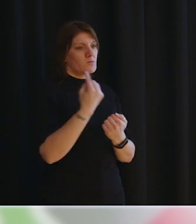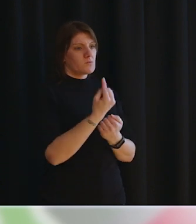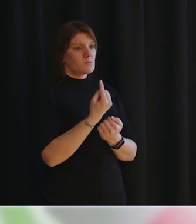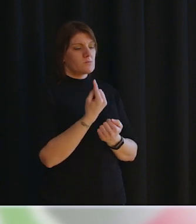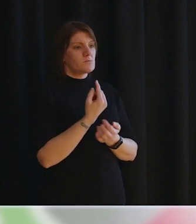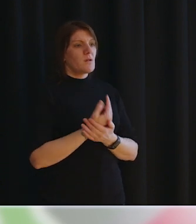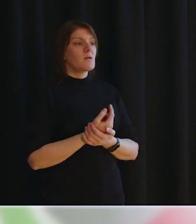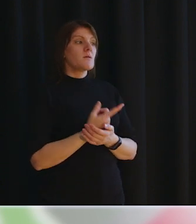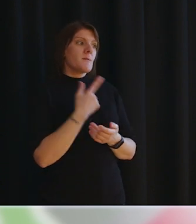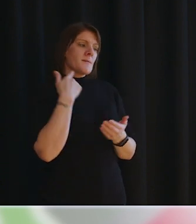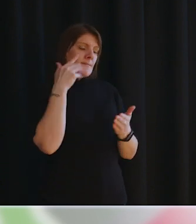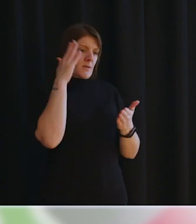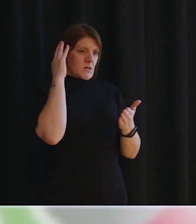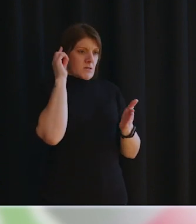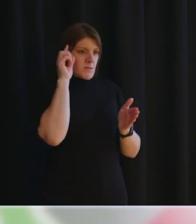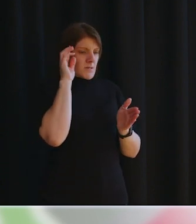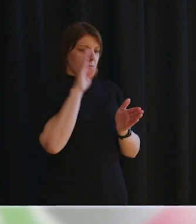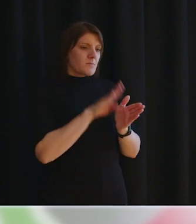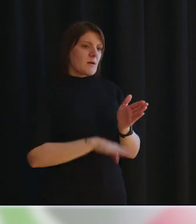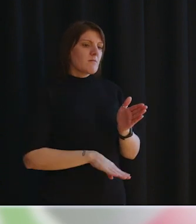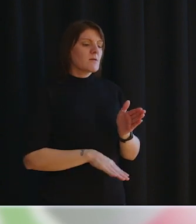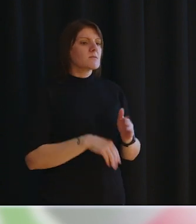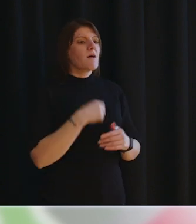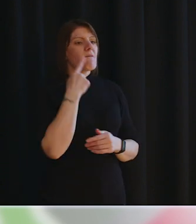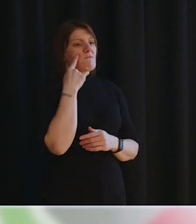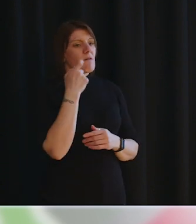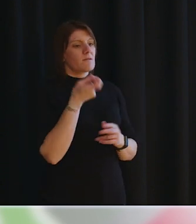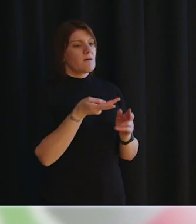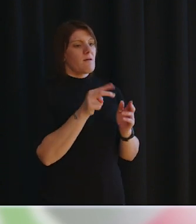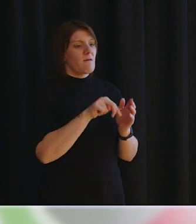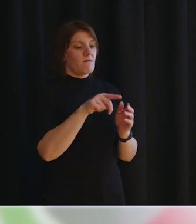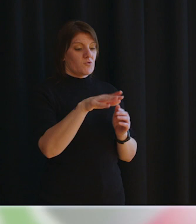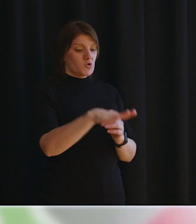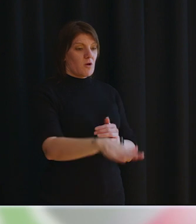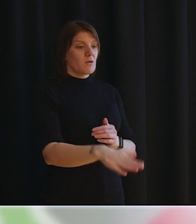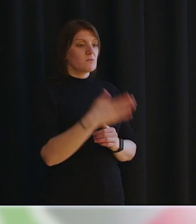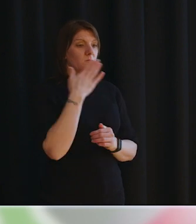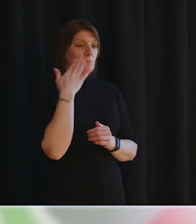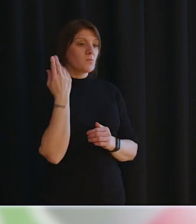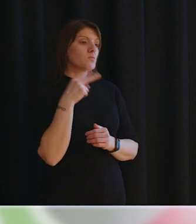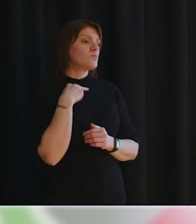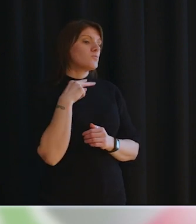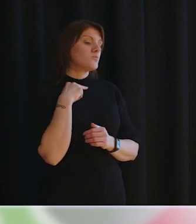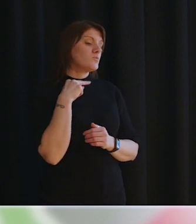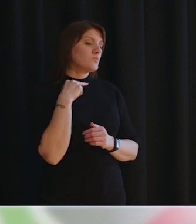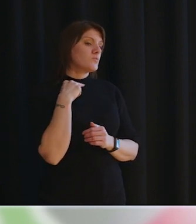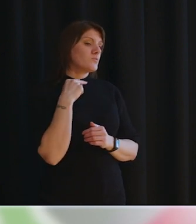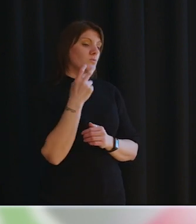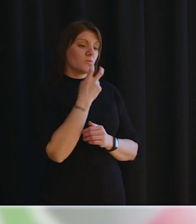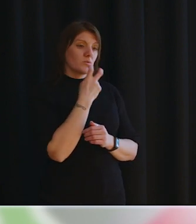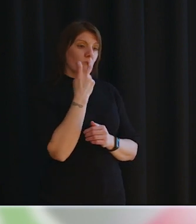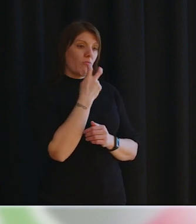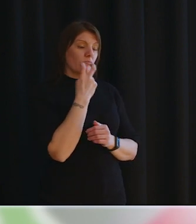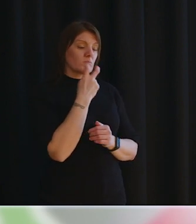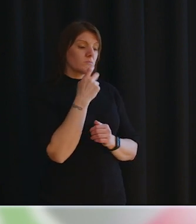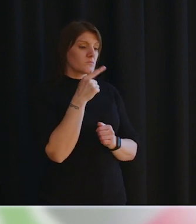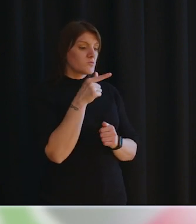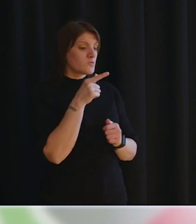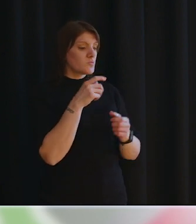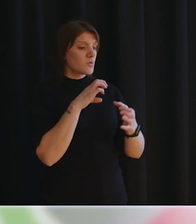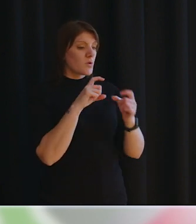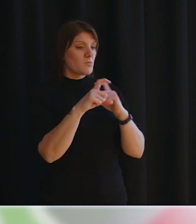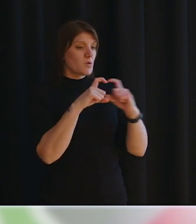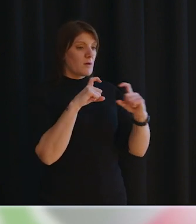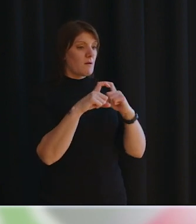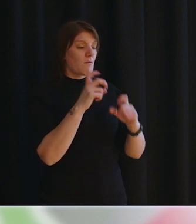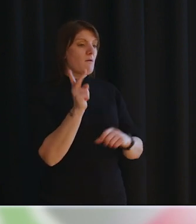Again, in my experience, I find that if a child is non-vocal, if they do not use their voice to communicate,